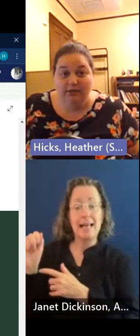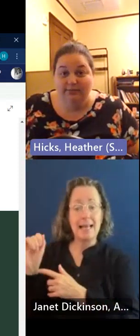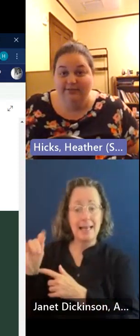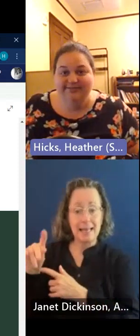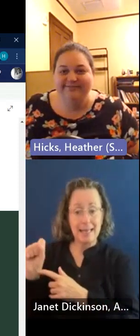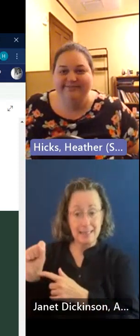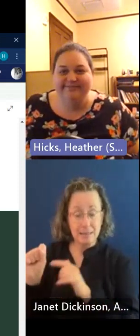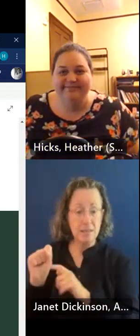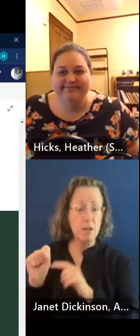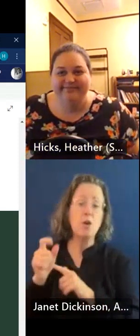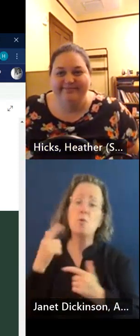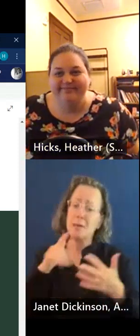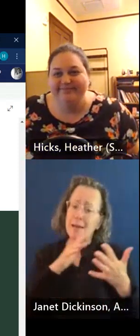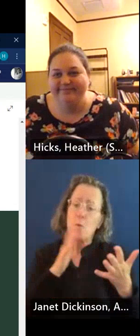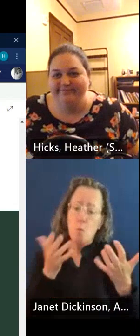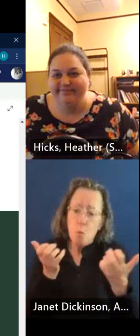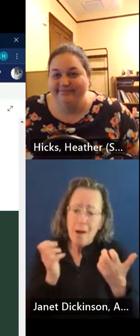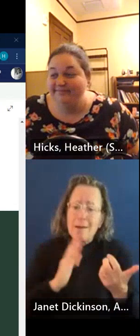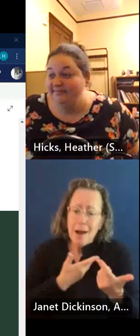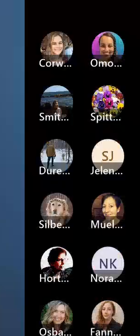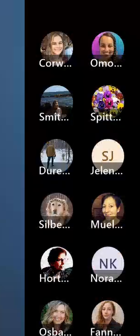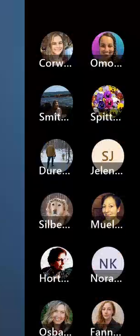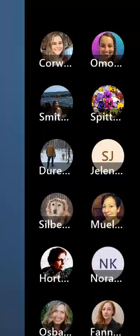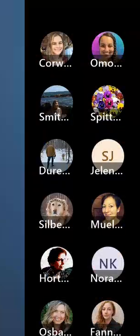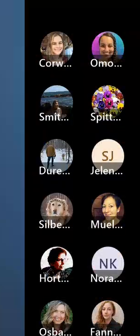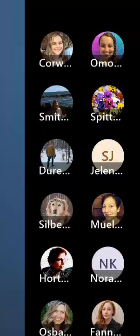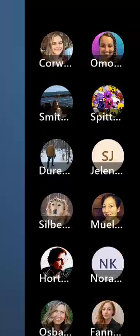as possible.